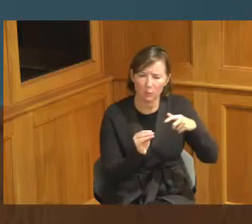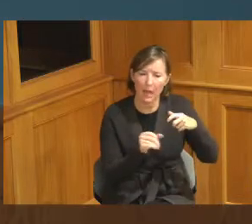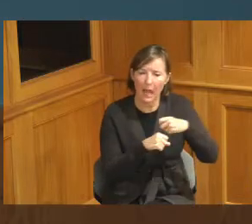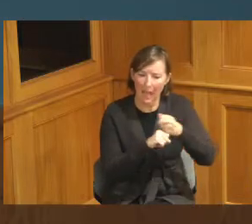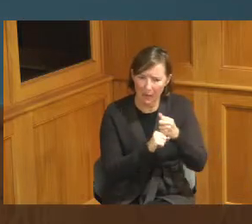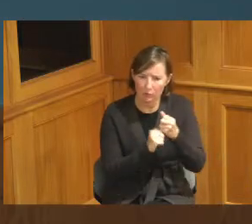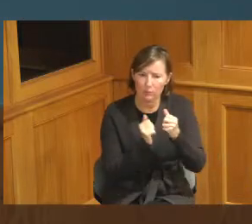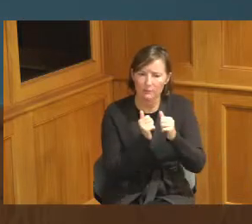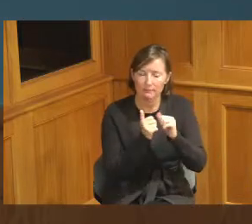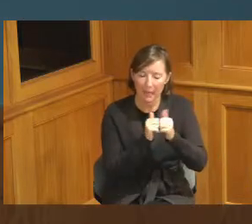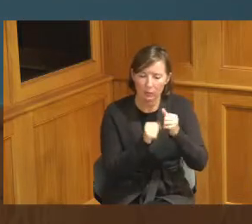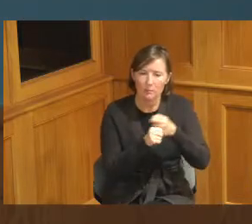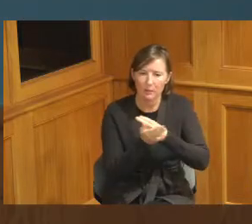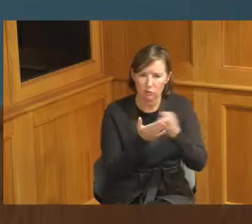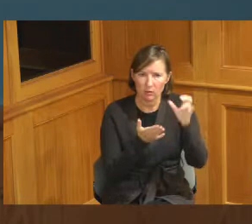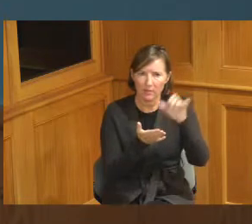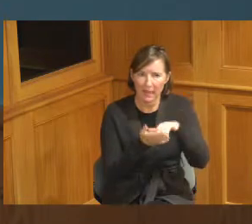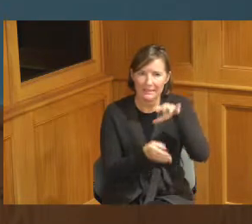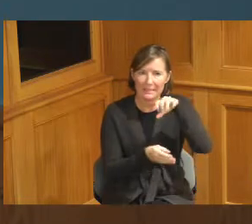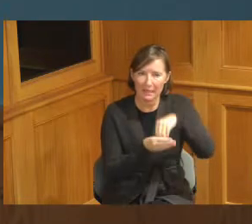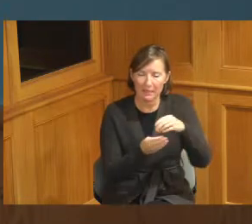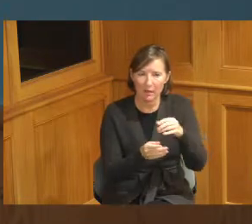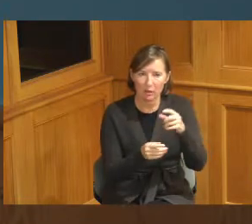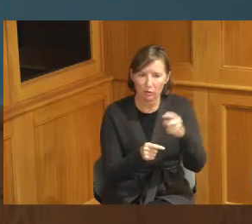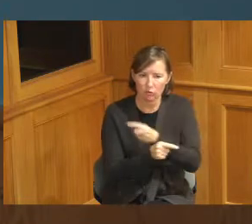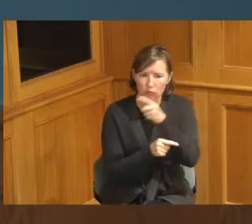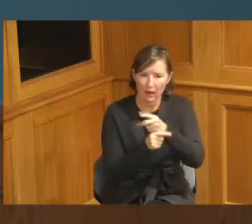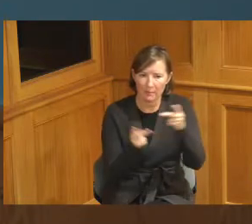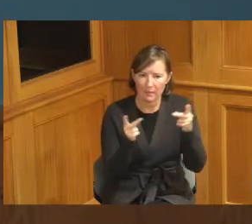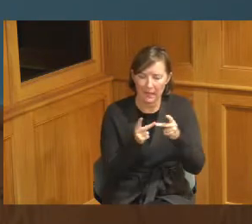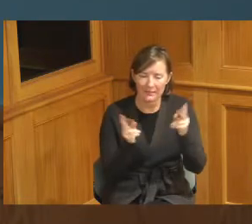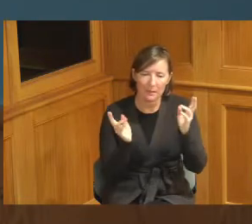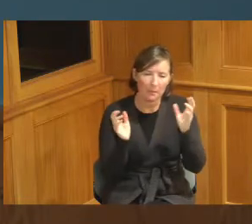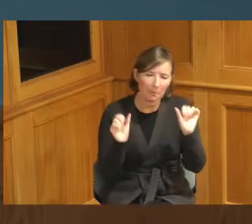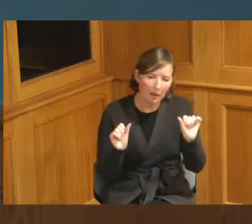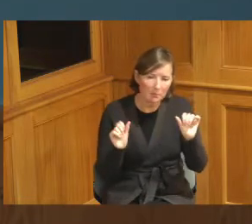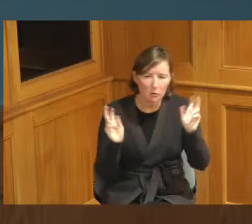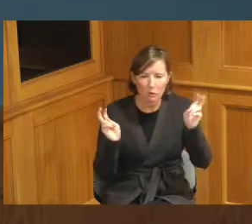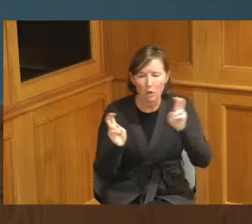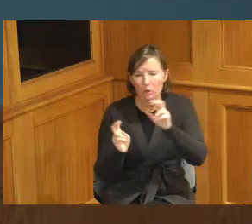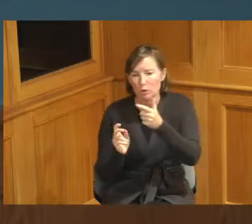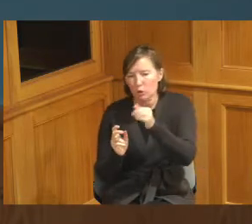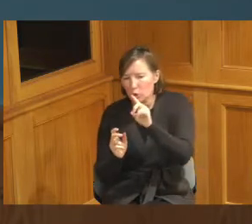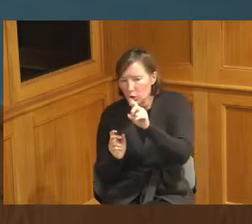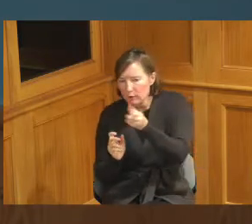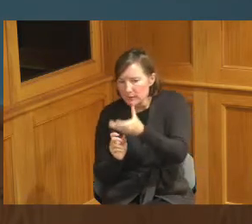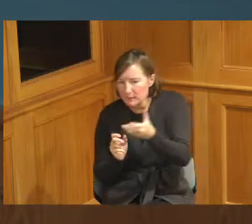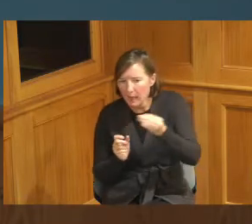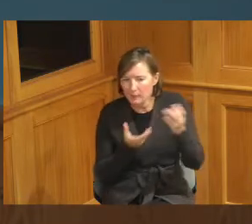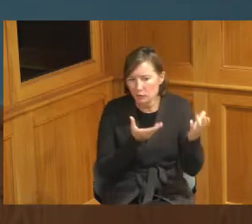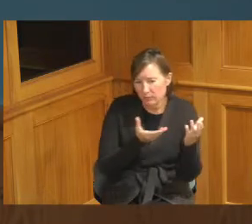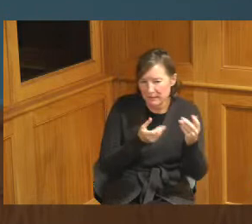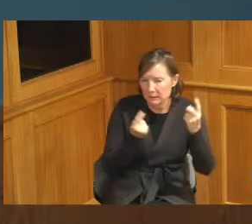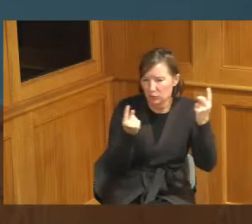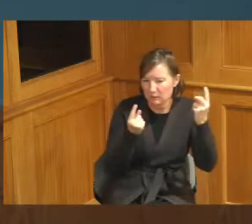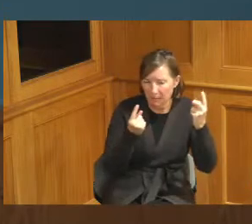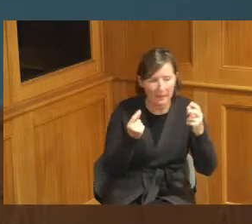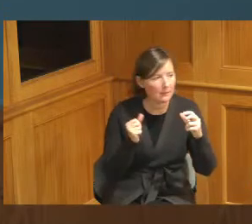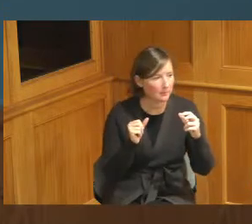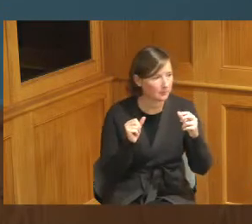goods and services or what have you, because we didn't have this when they got the deal. So that's all. I'll give you some good news.